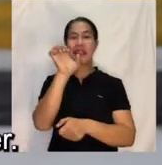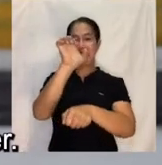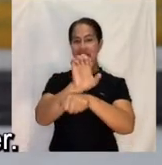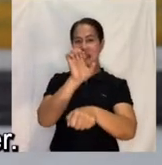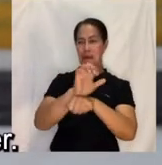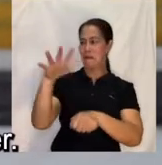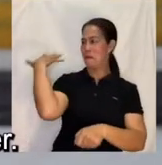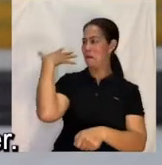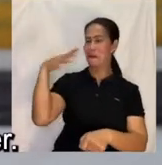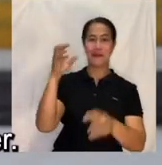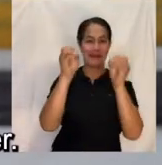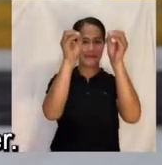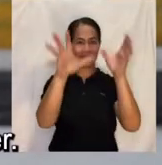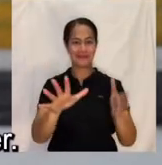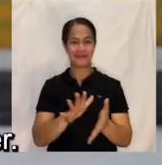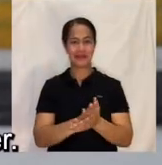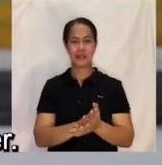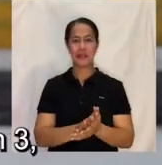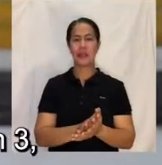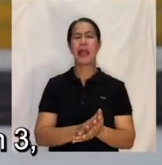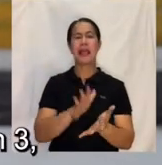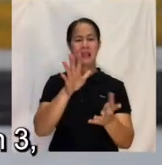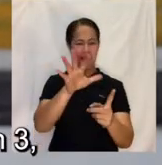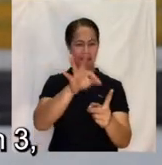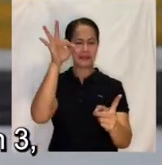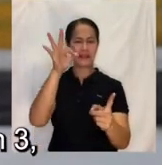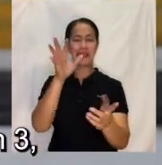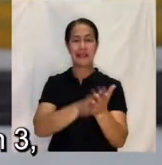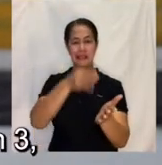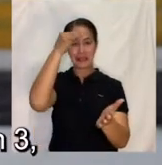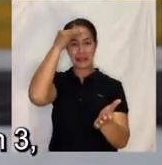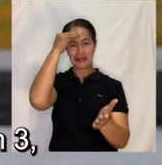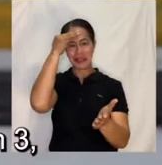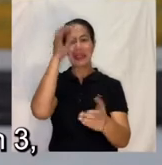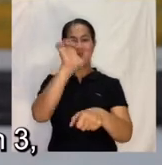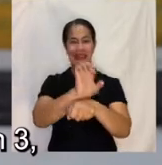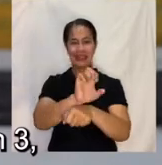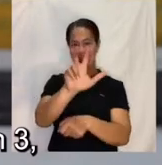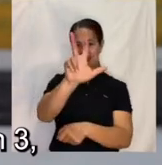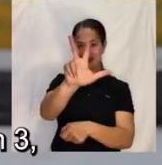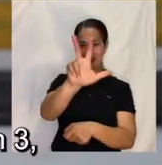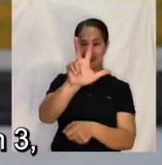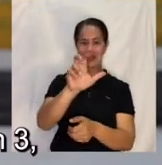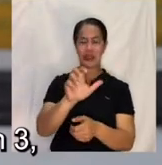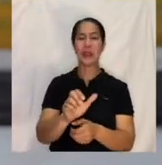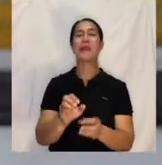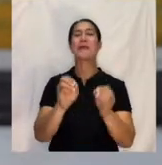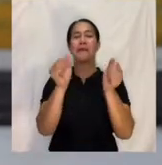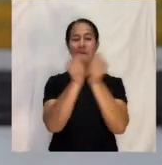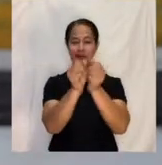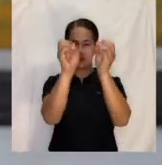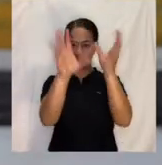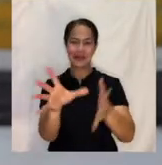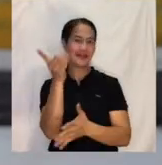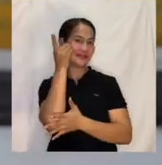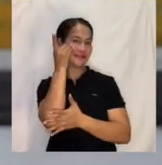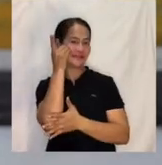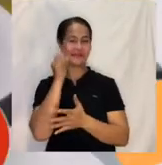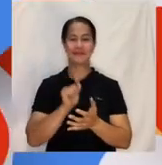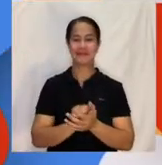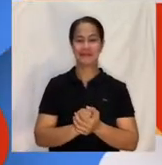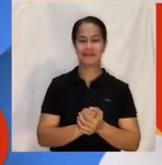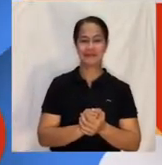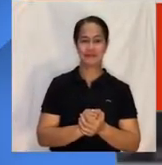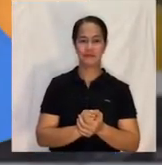Dash, your English Testy teacher. Let us discover and learn new things in English 3, the Teacher Dash way.